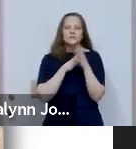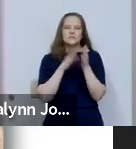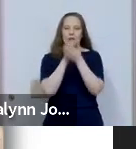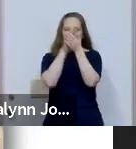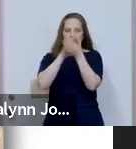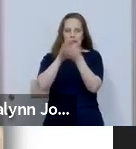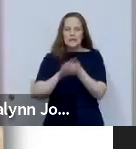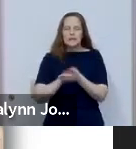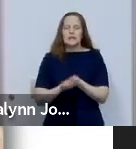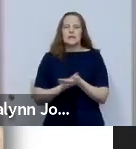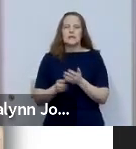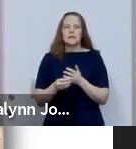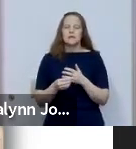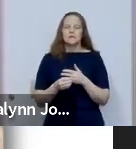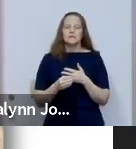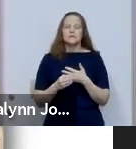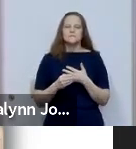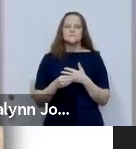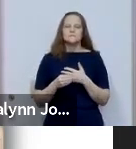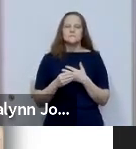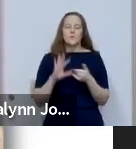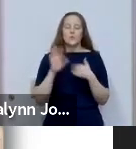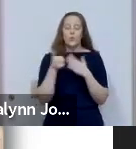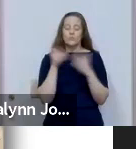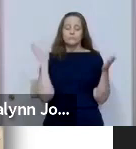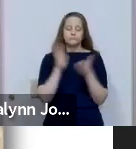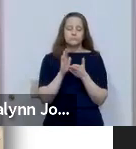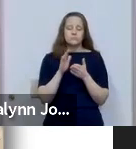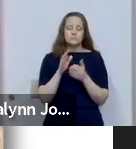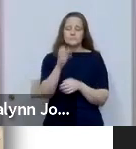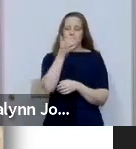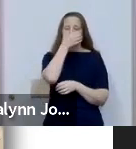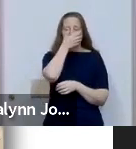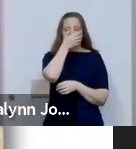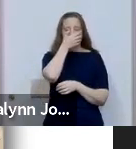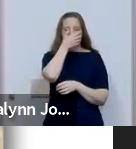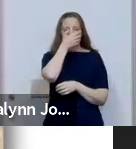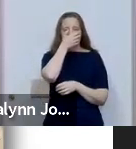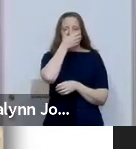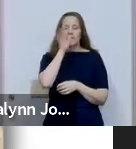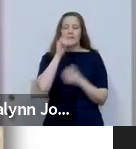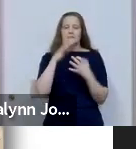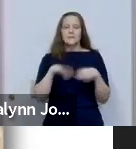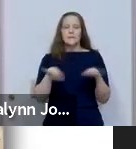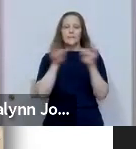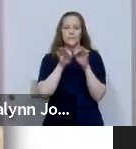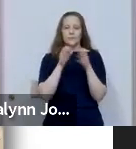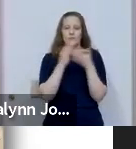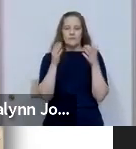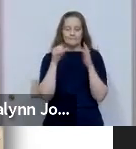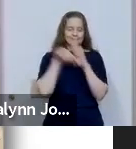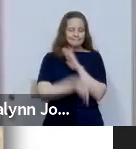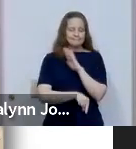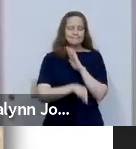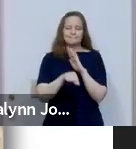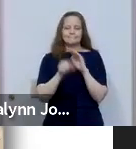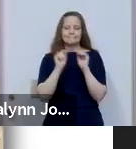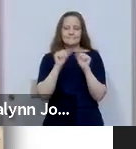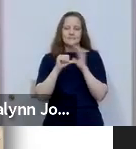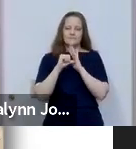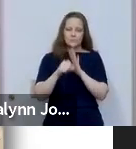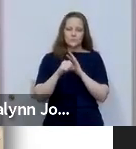cleaning. And then of course, it all comes down to all of us wearing masks. That is probably the most important thing that we can really foot